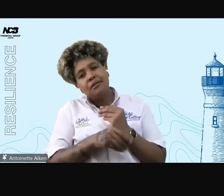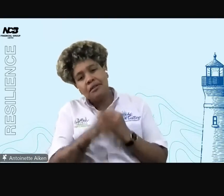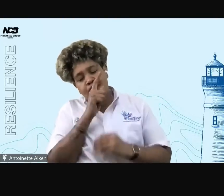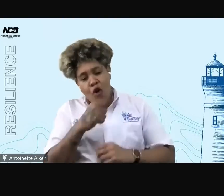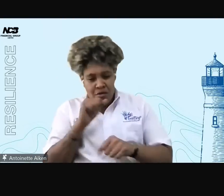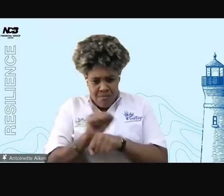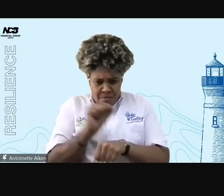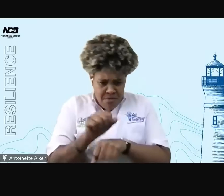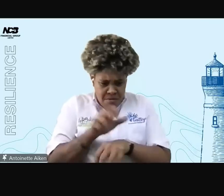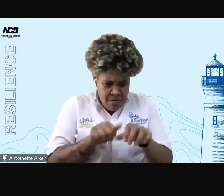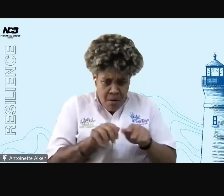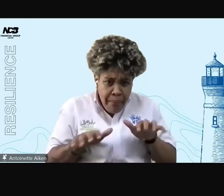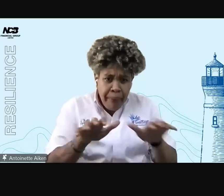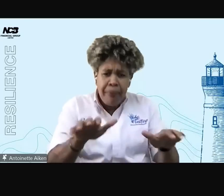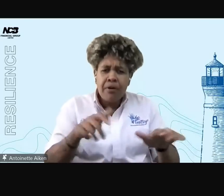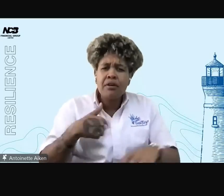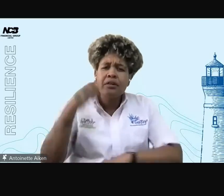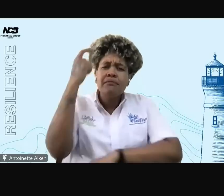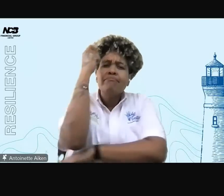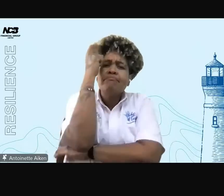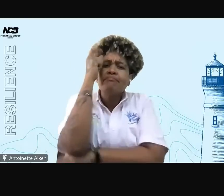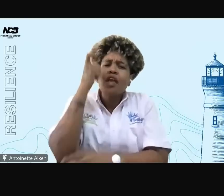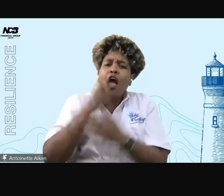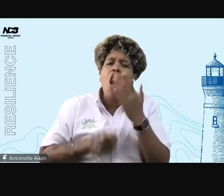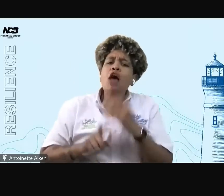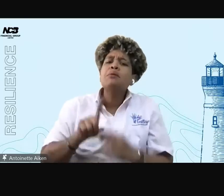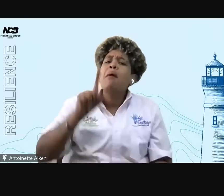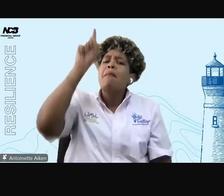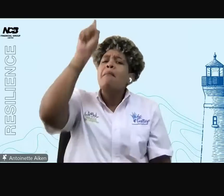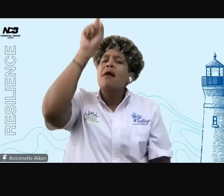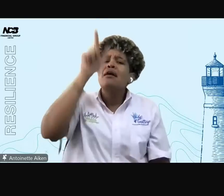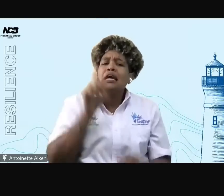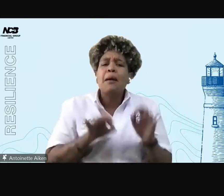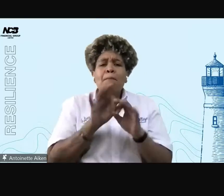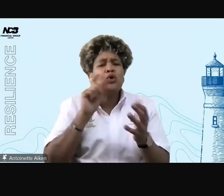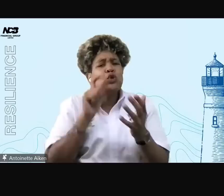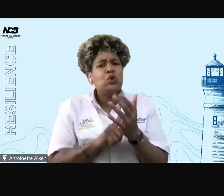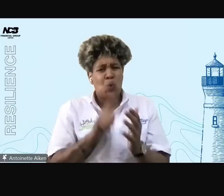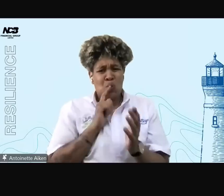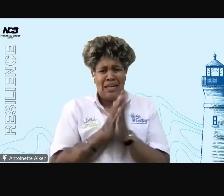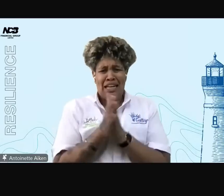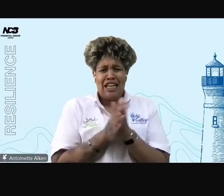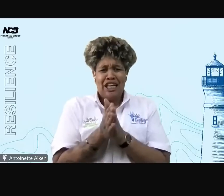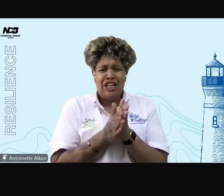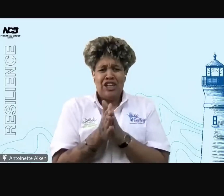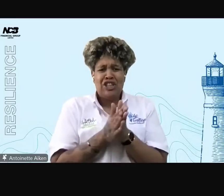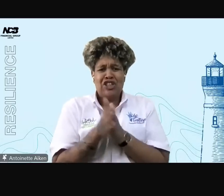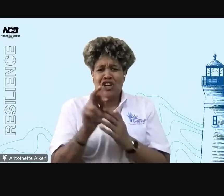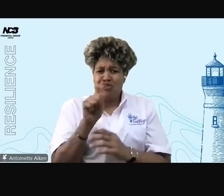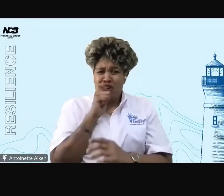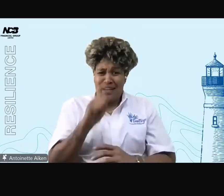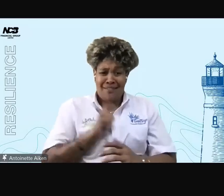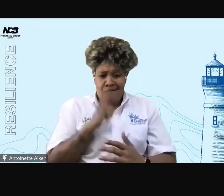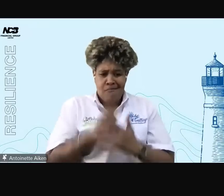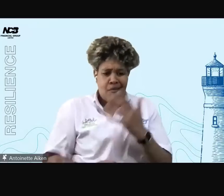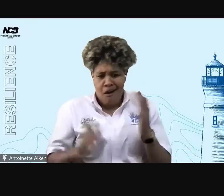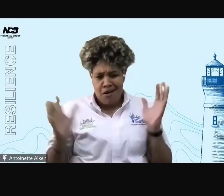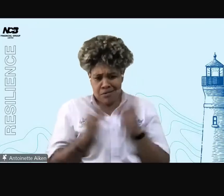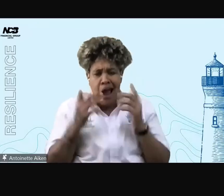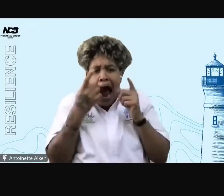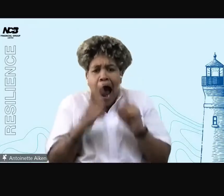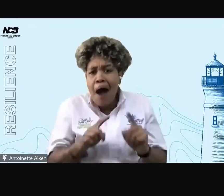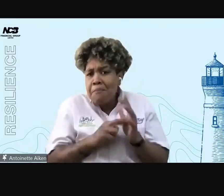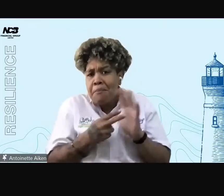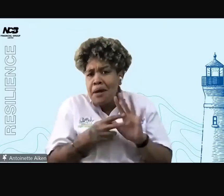Whilst we can all relate to inflation, it is important to note that interest rates are our cost of goods sold. In other